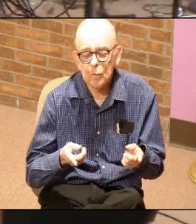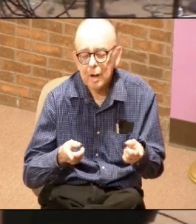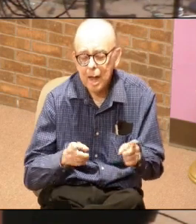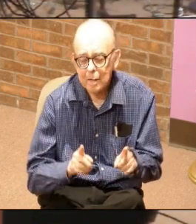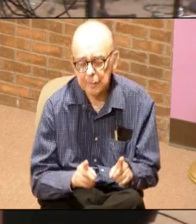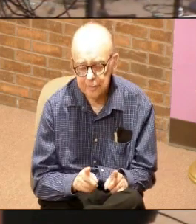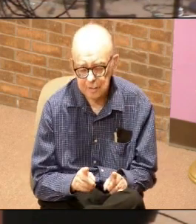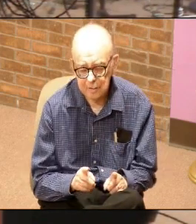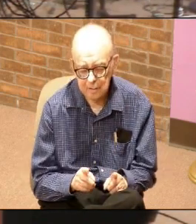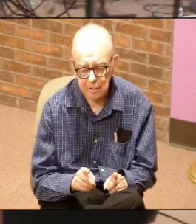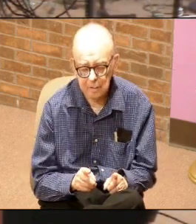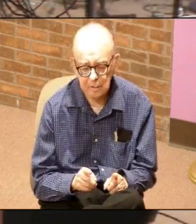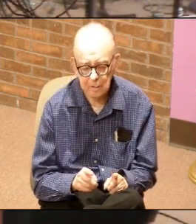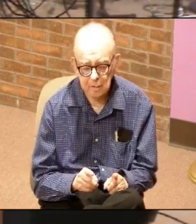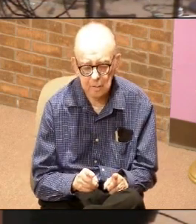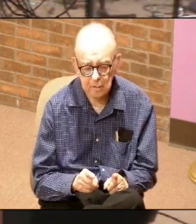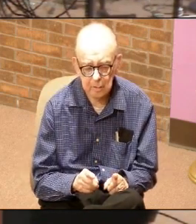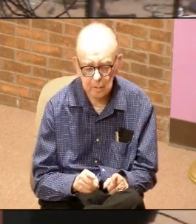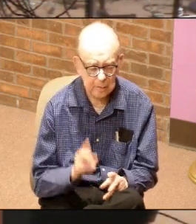is